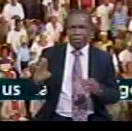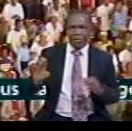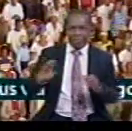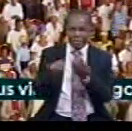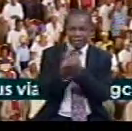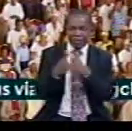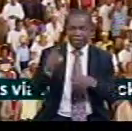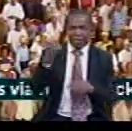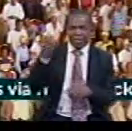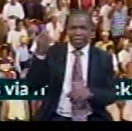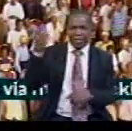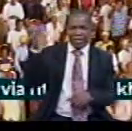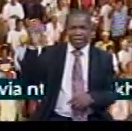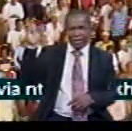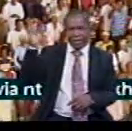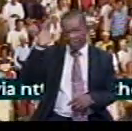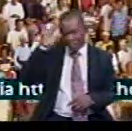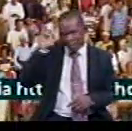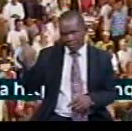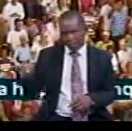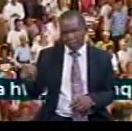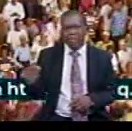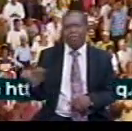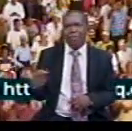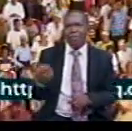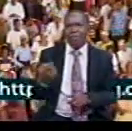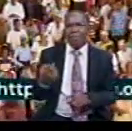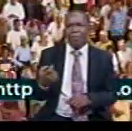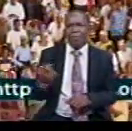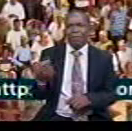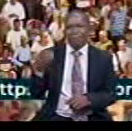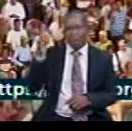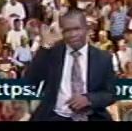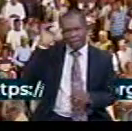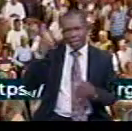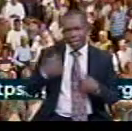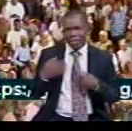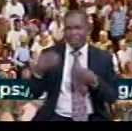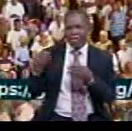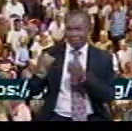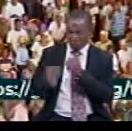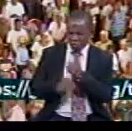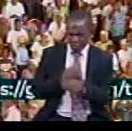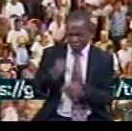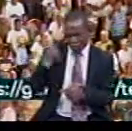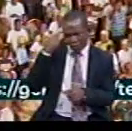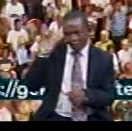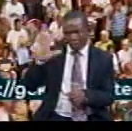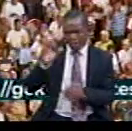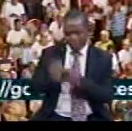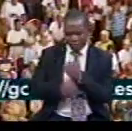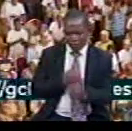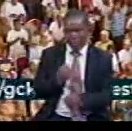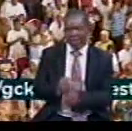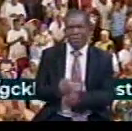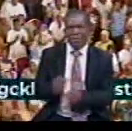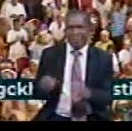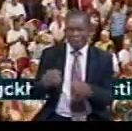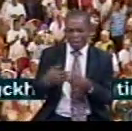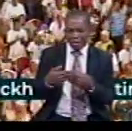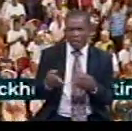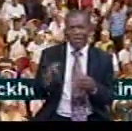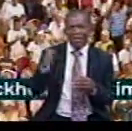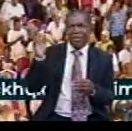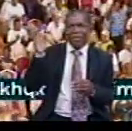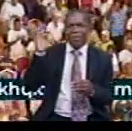past 5 years now. But after the prayer of the man of God, yesterday, he sent in this testimony